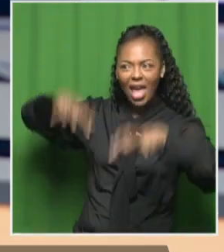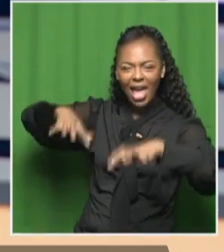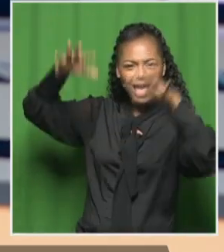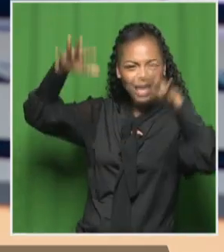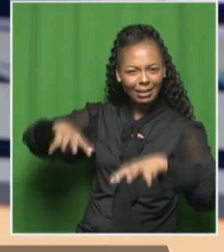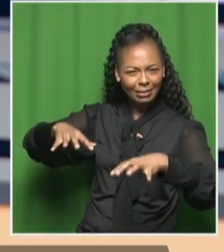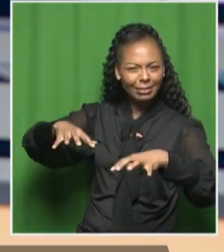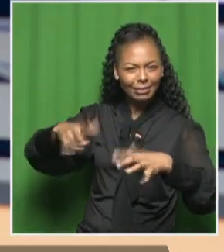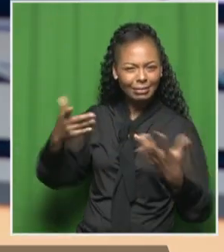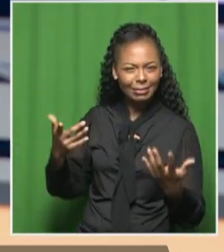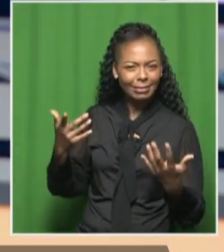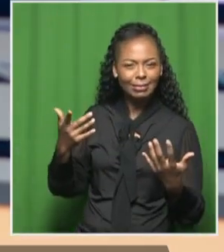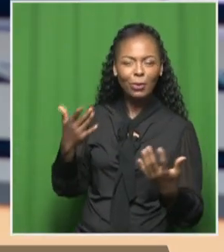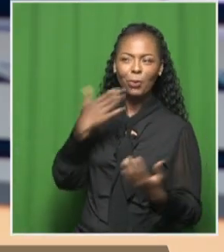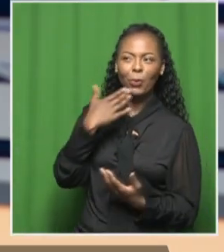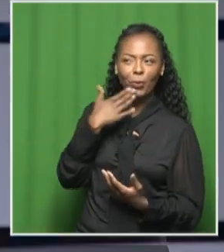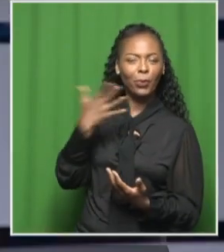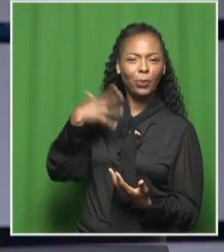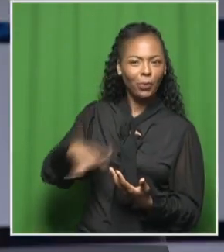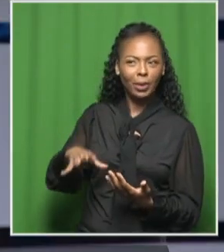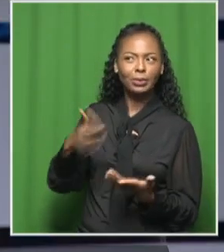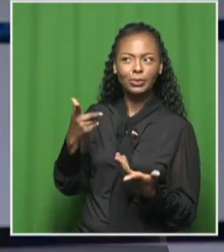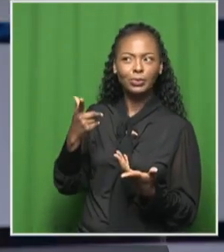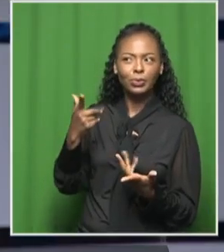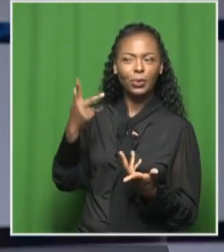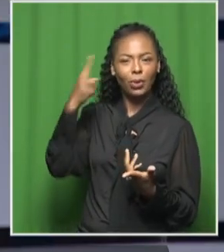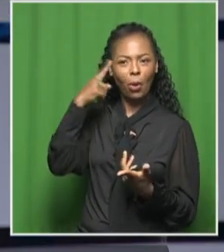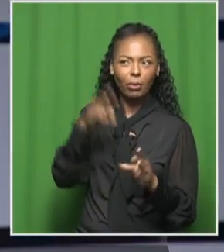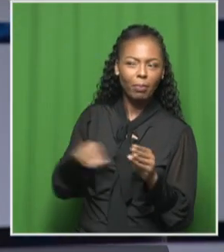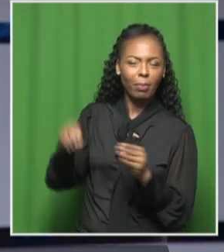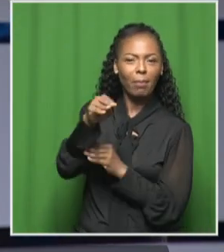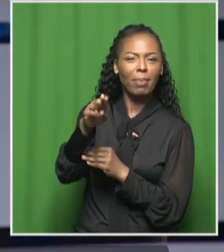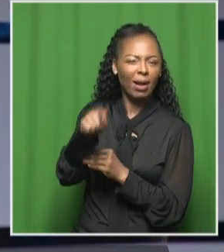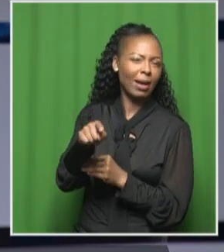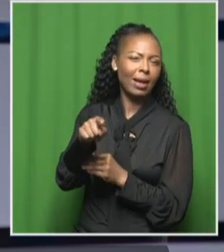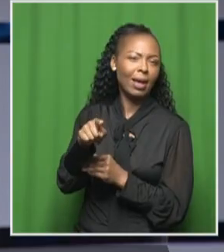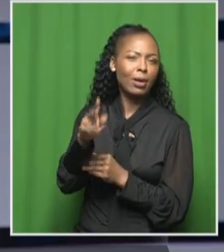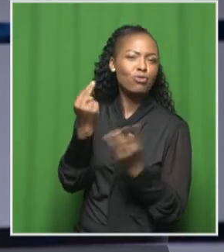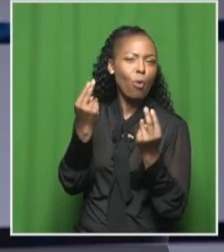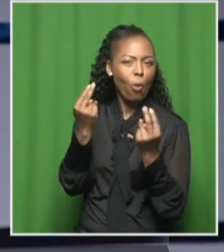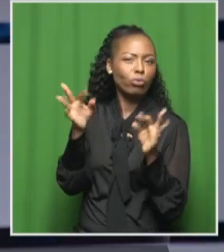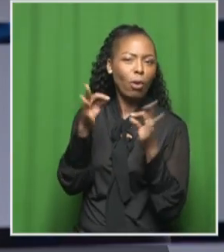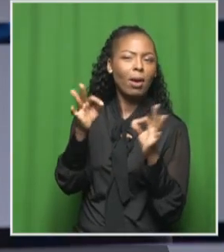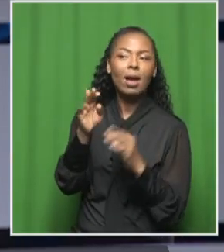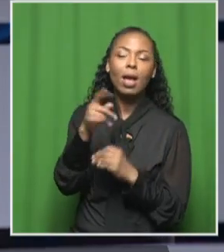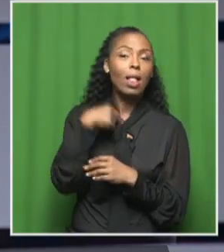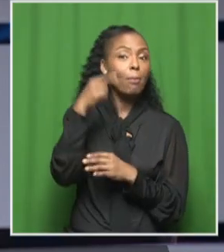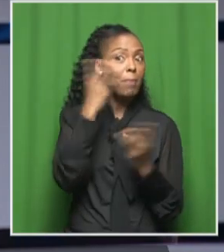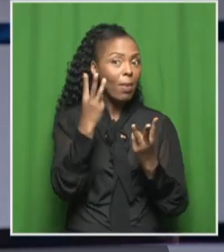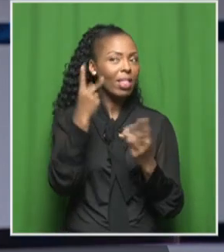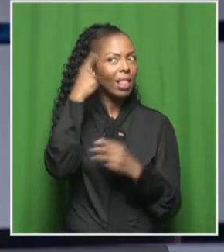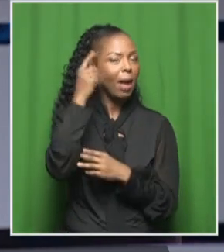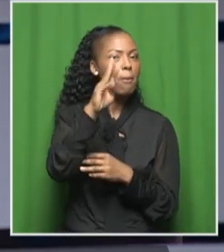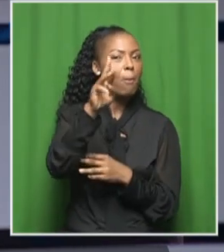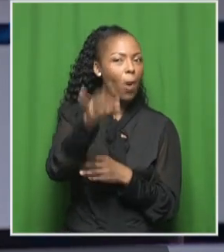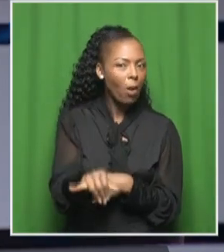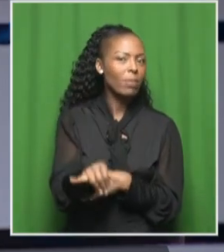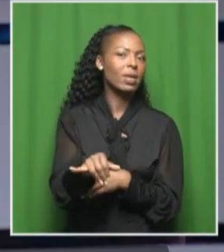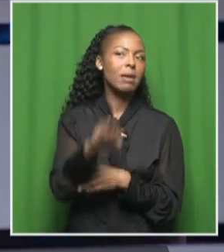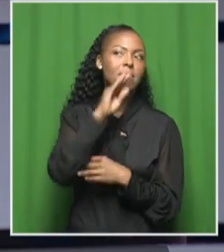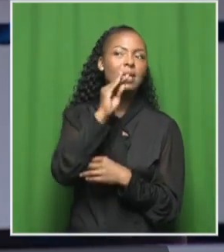in New Edition? Everyone thought it was Bobby, but it was Ralph, actually, that was talking about going solo. And he was not talking about leaving the group